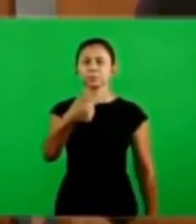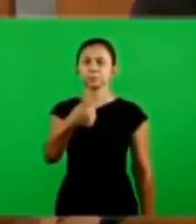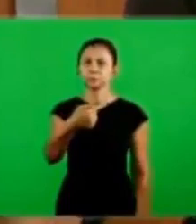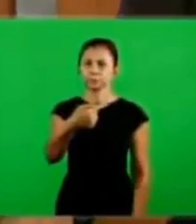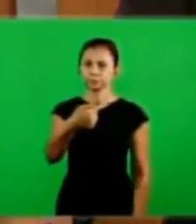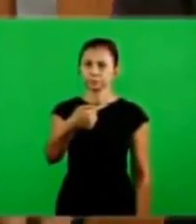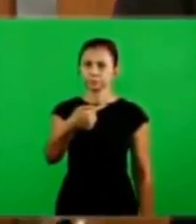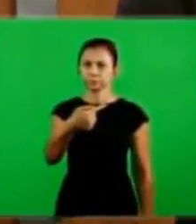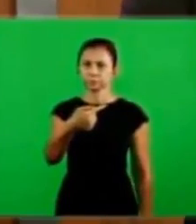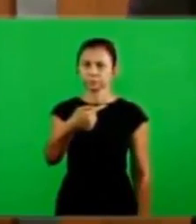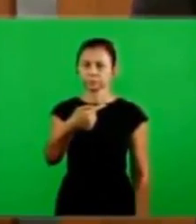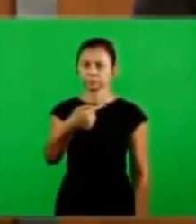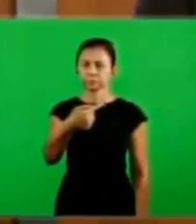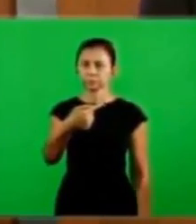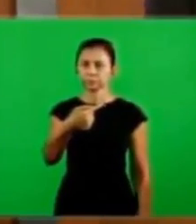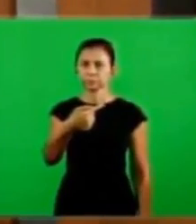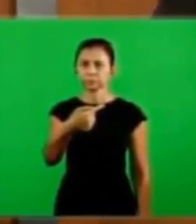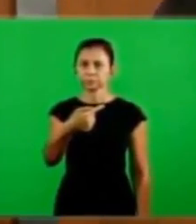20:16.